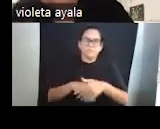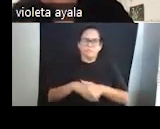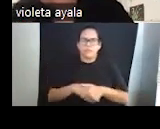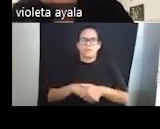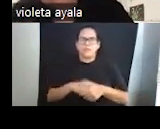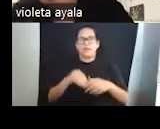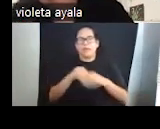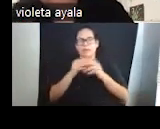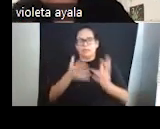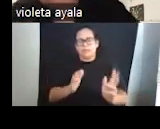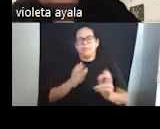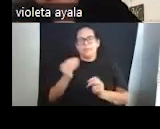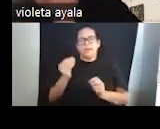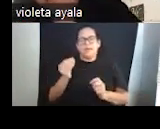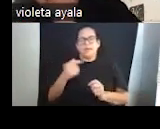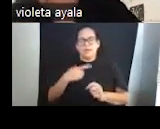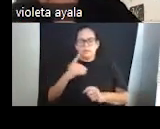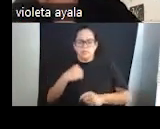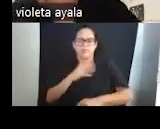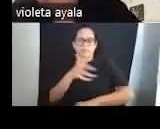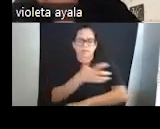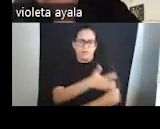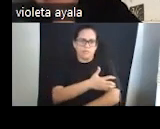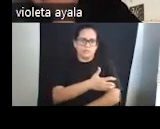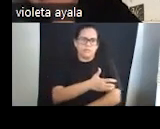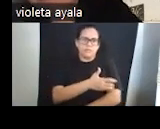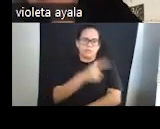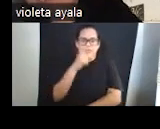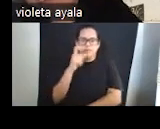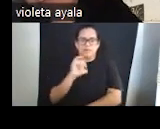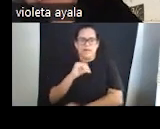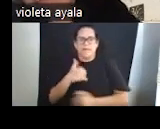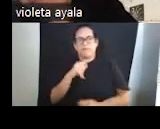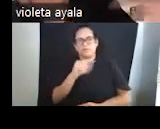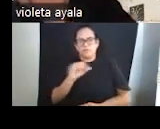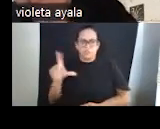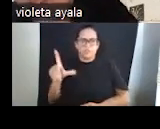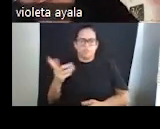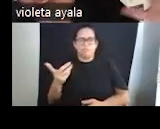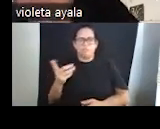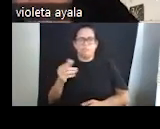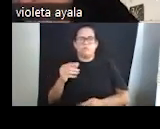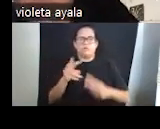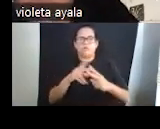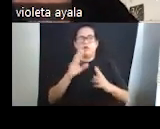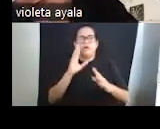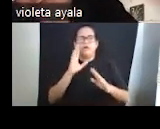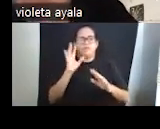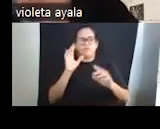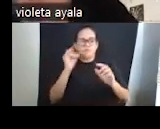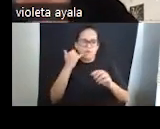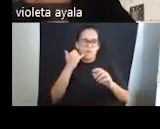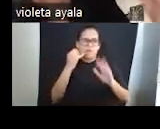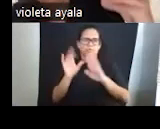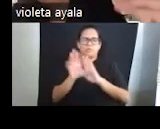in a sense, and I do have the power just because I have the tool, in a sense, either a phone or a video camera or